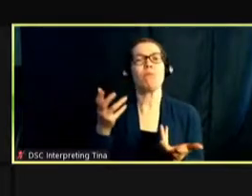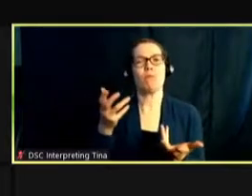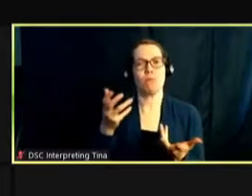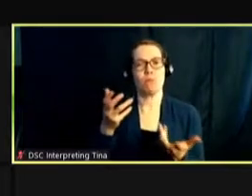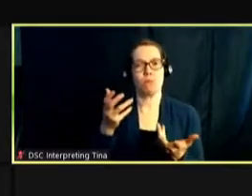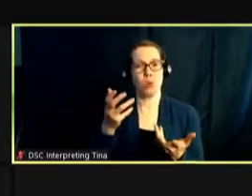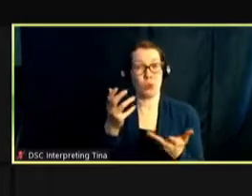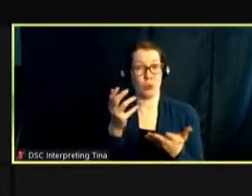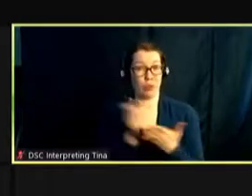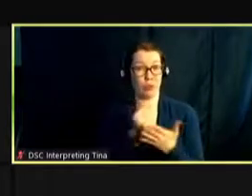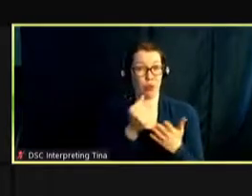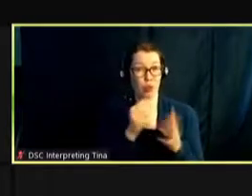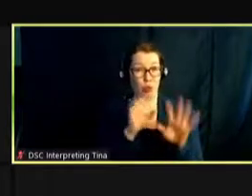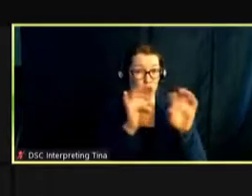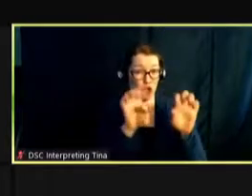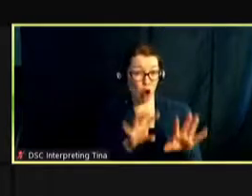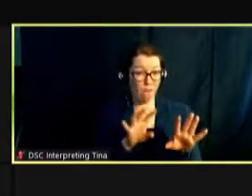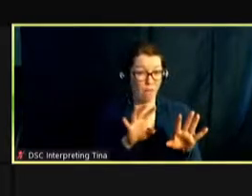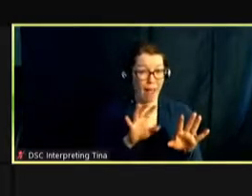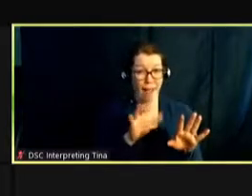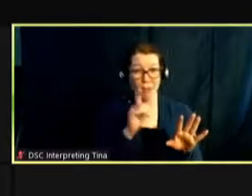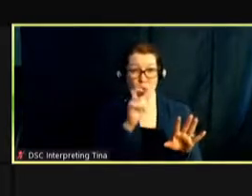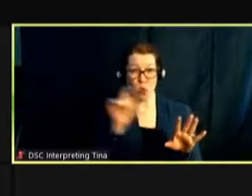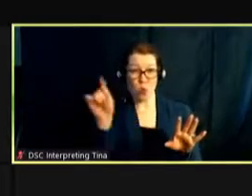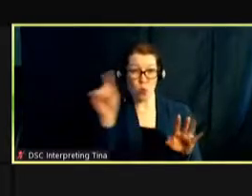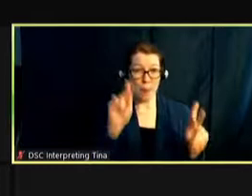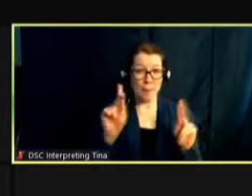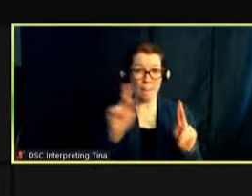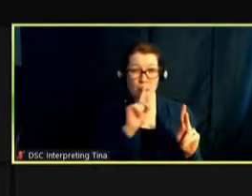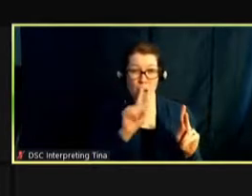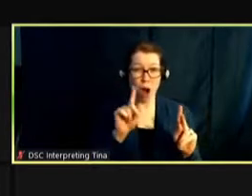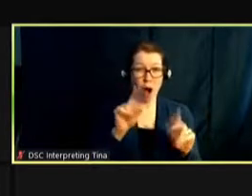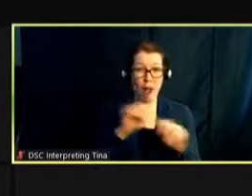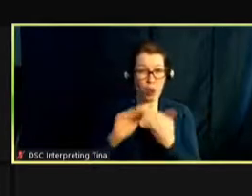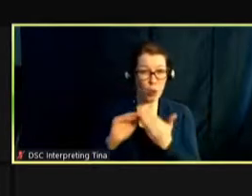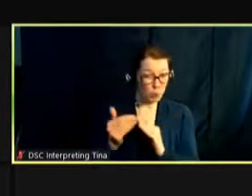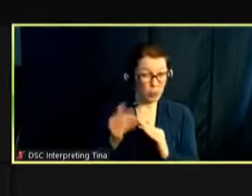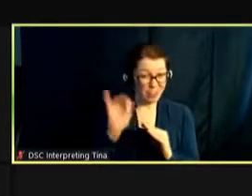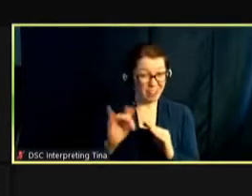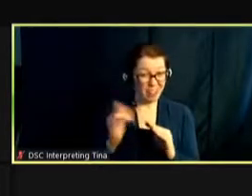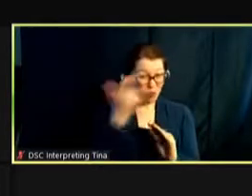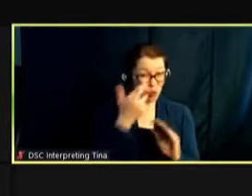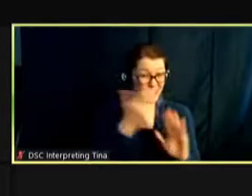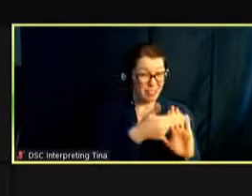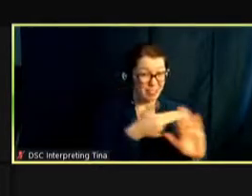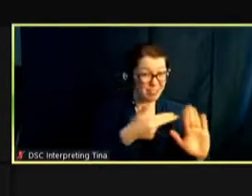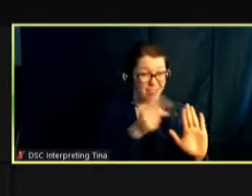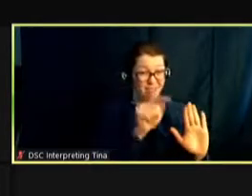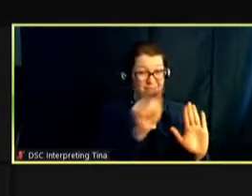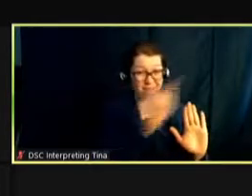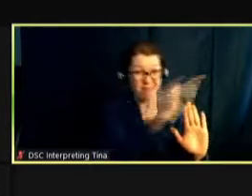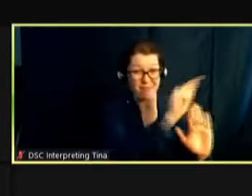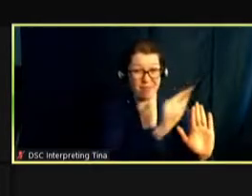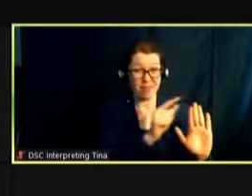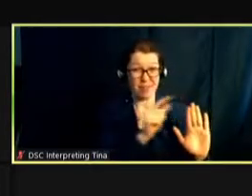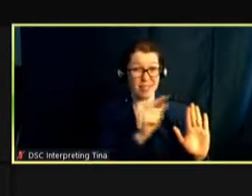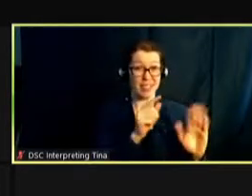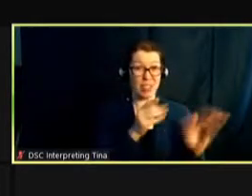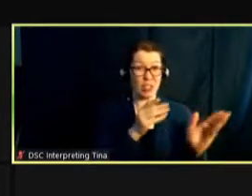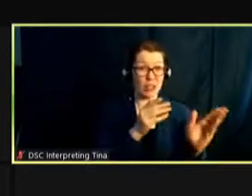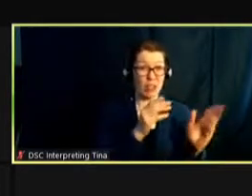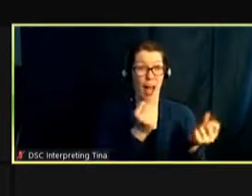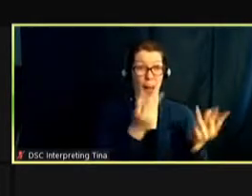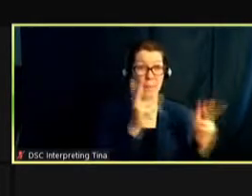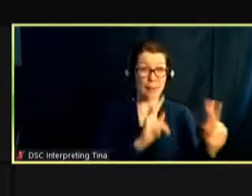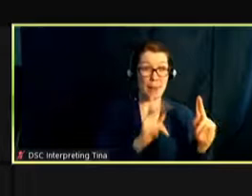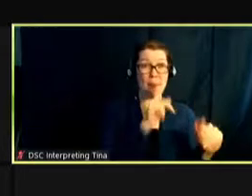way to kind of survey the community? I know you said you want to get to that 70% herd immunity. So is this also kind of going to act in the way of surveying the community and seeing how many